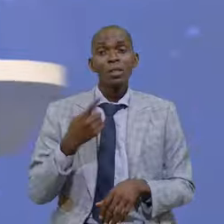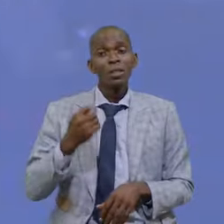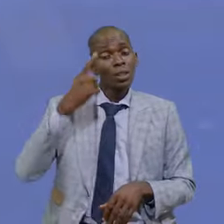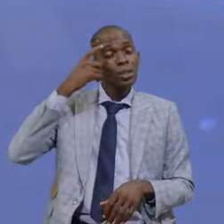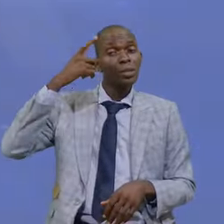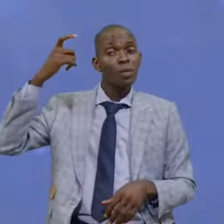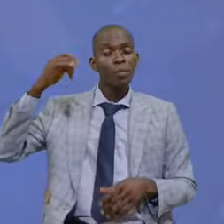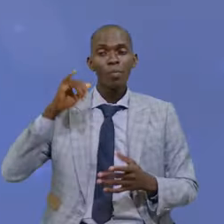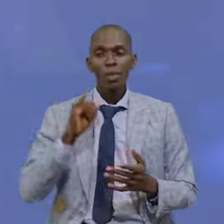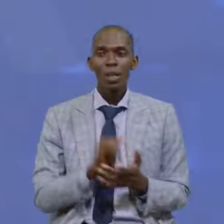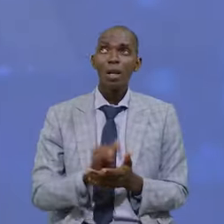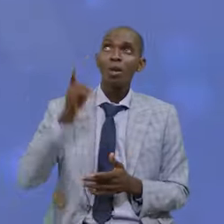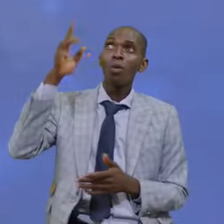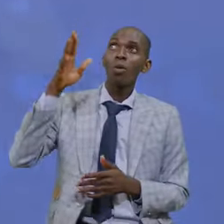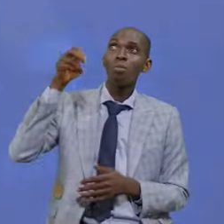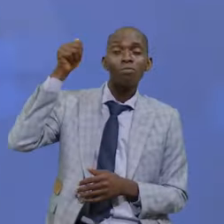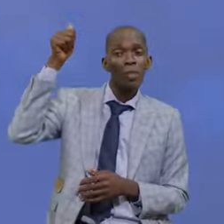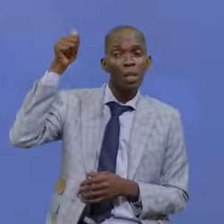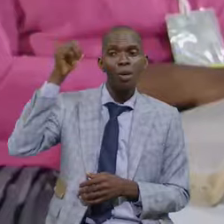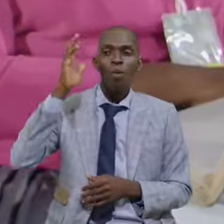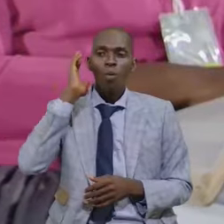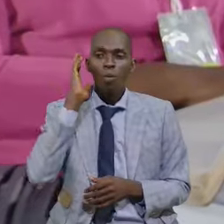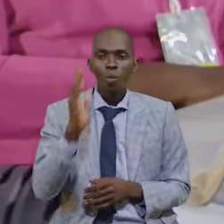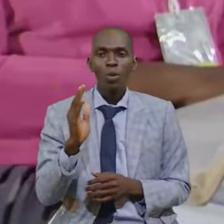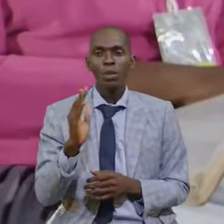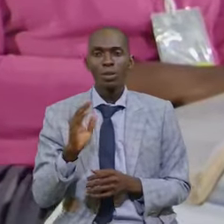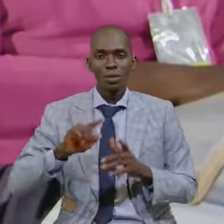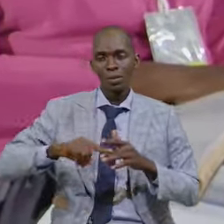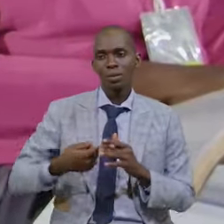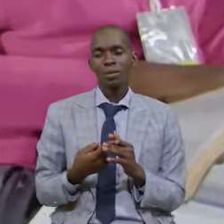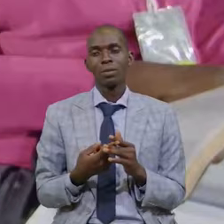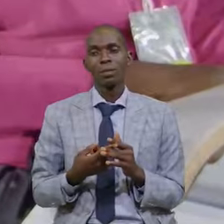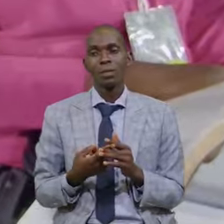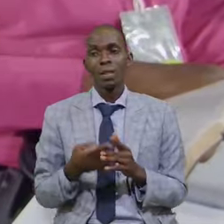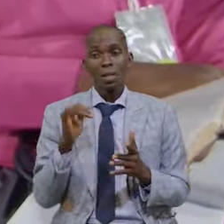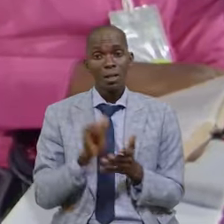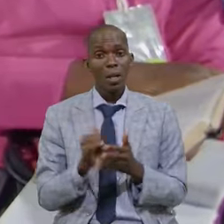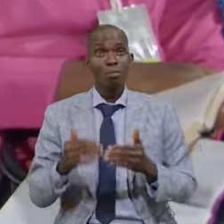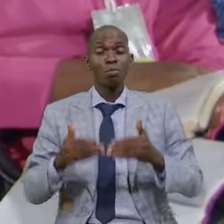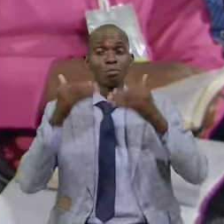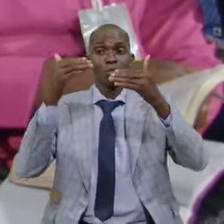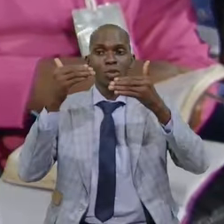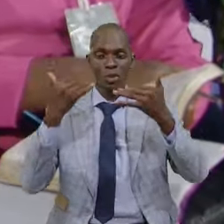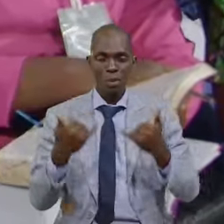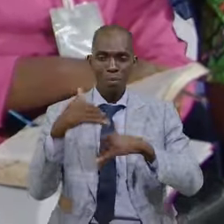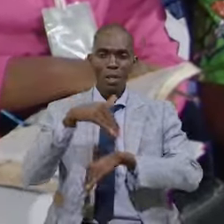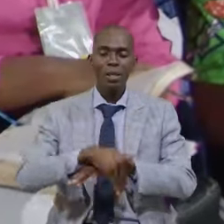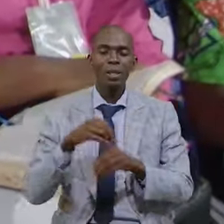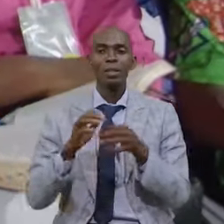God himself will effect, that promotion tonight.